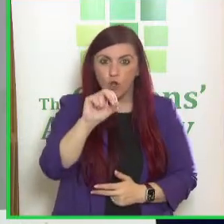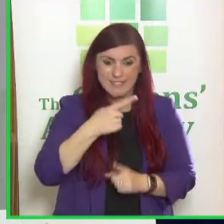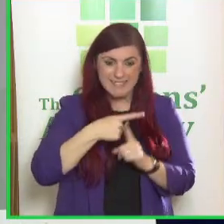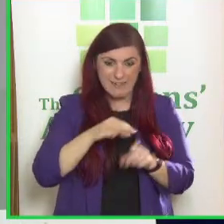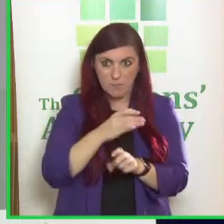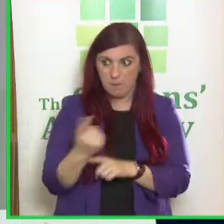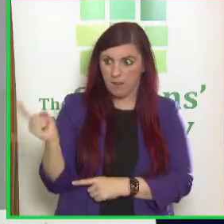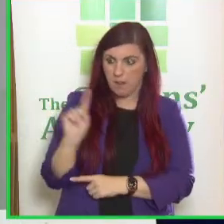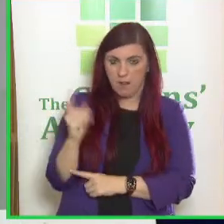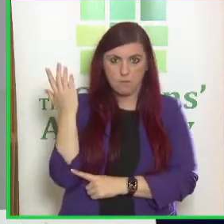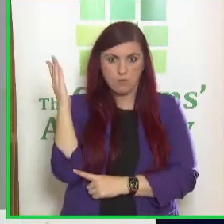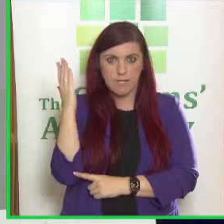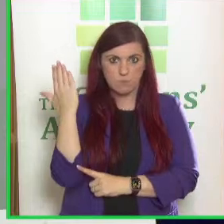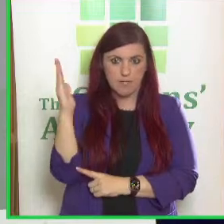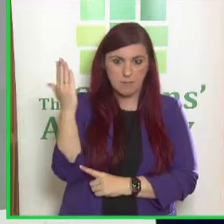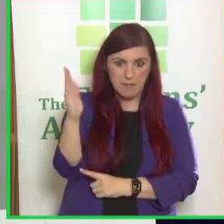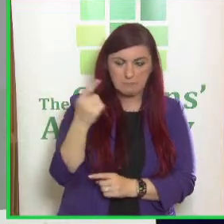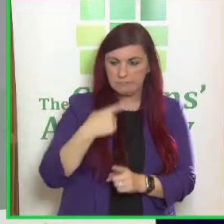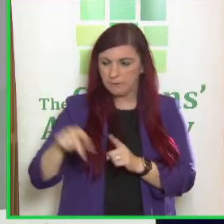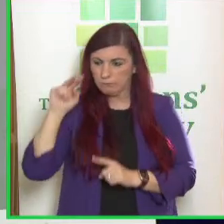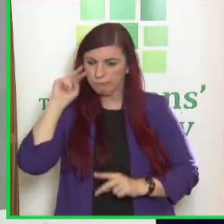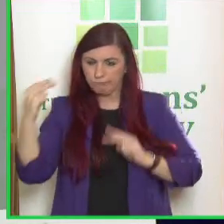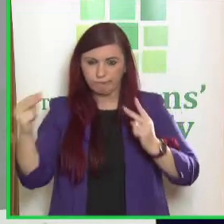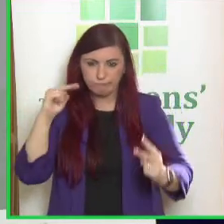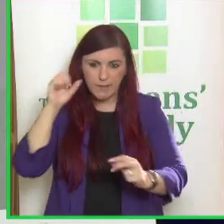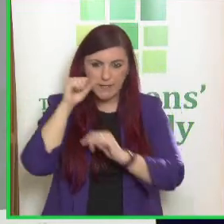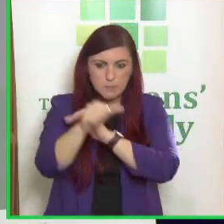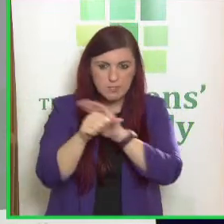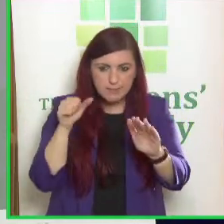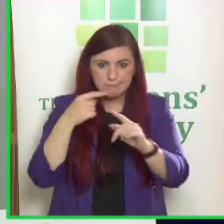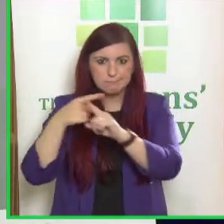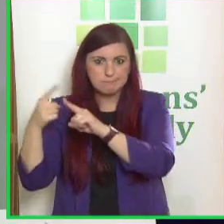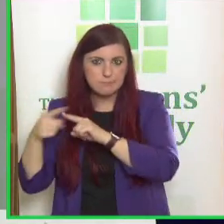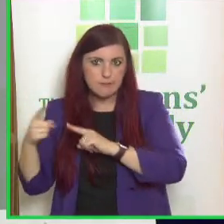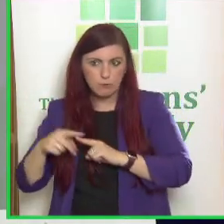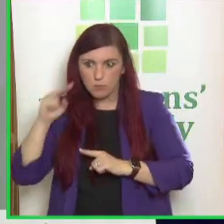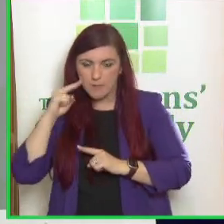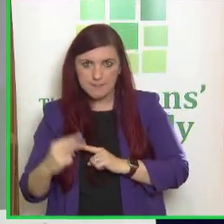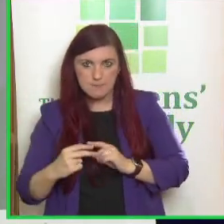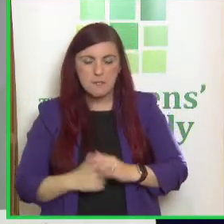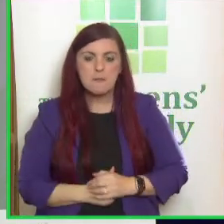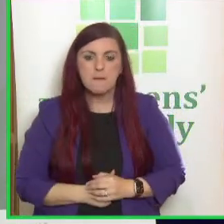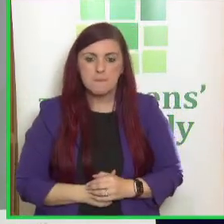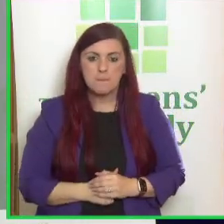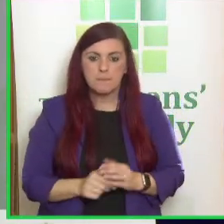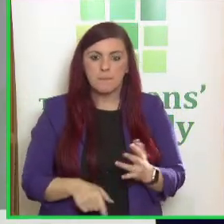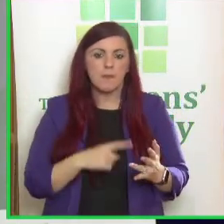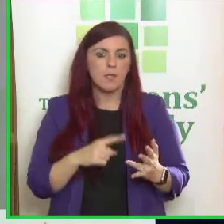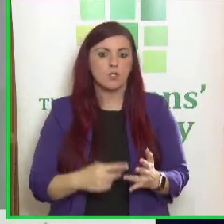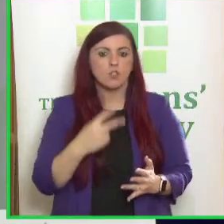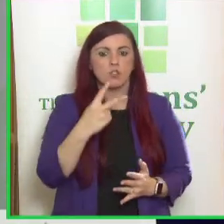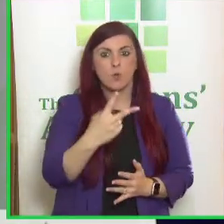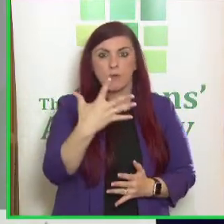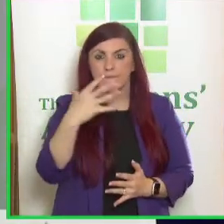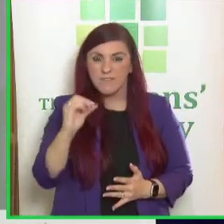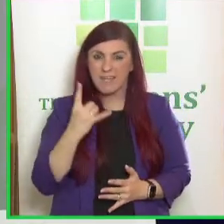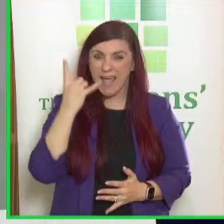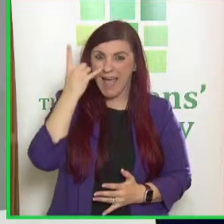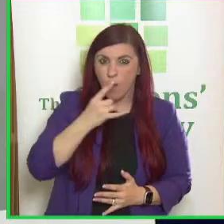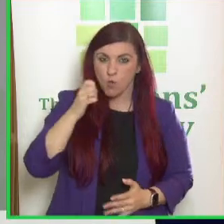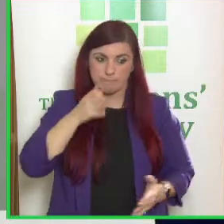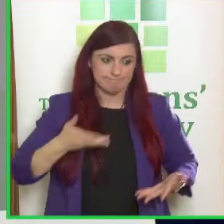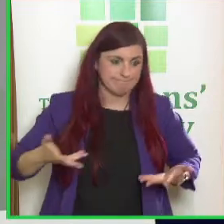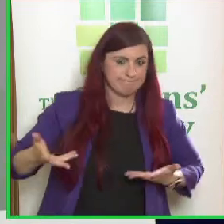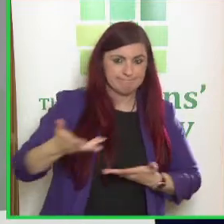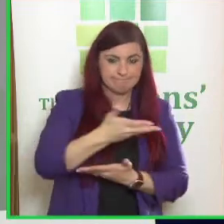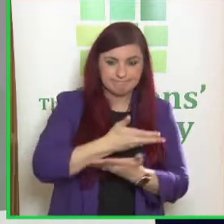and gave us various different levels of expertise from their points of view. We had 250 hours of deliberations